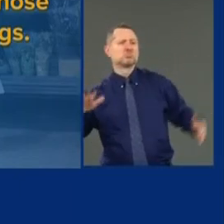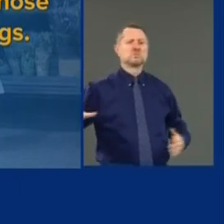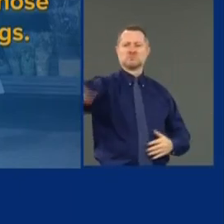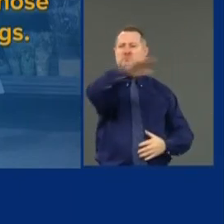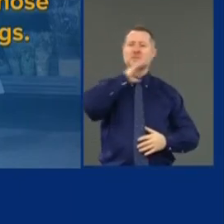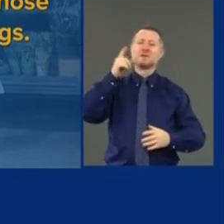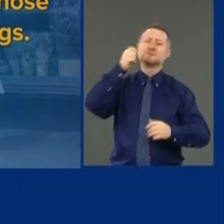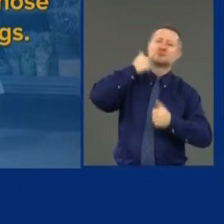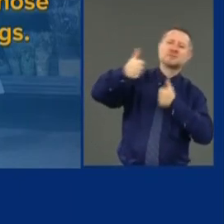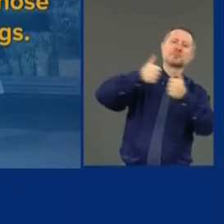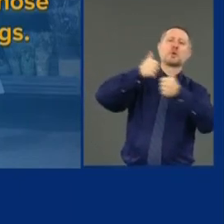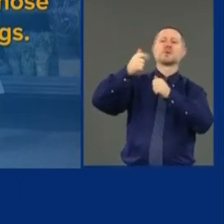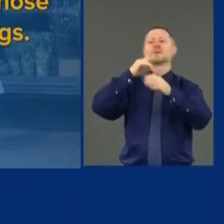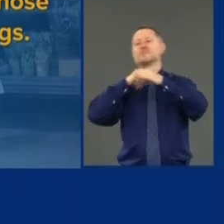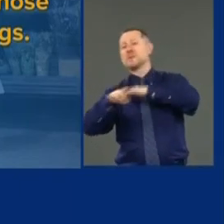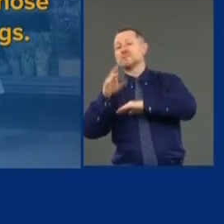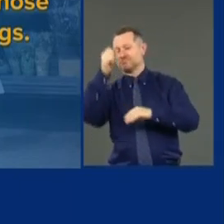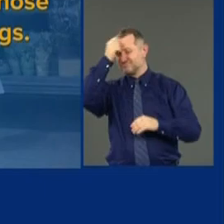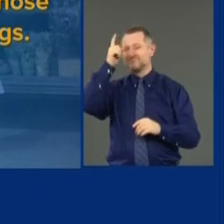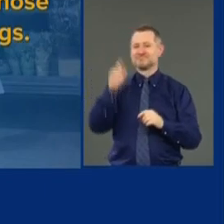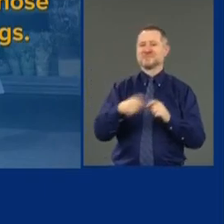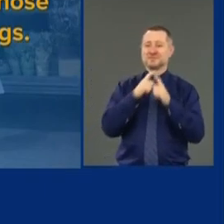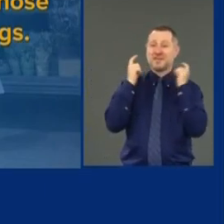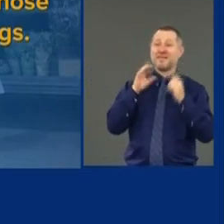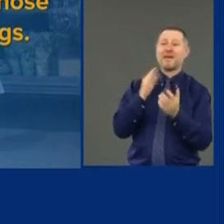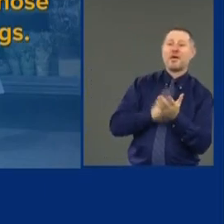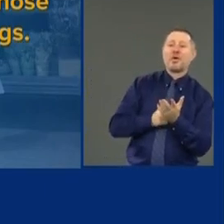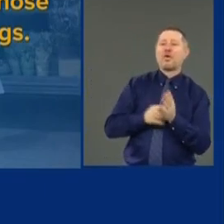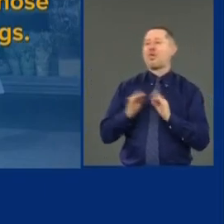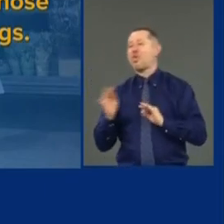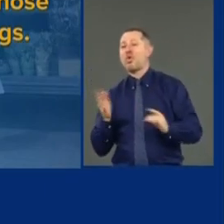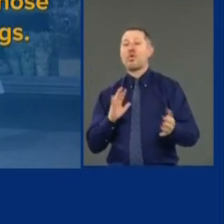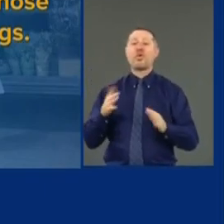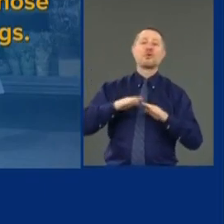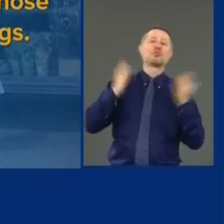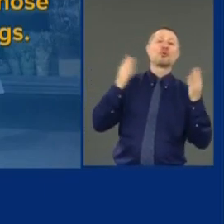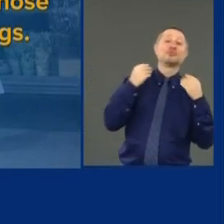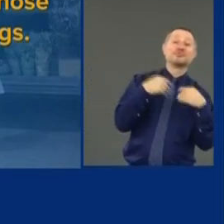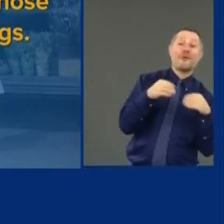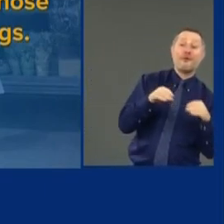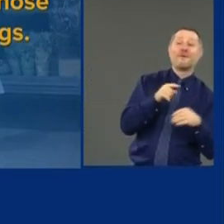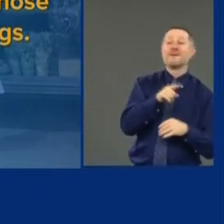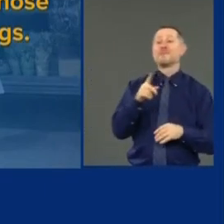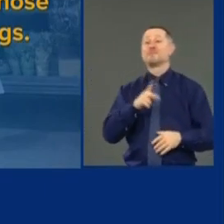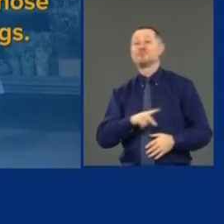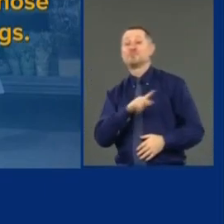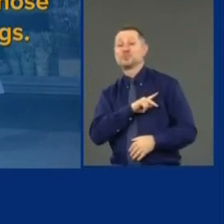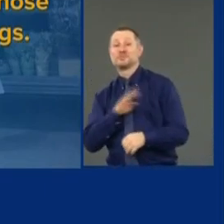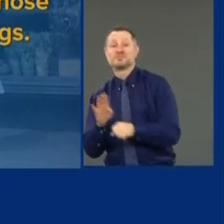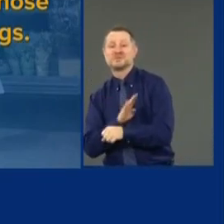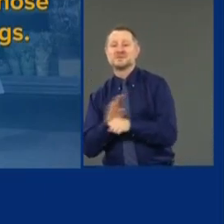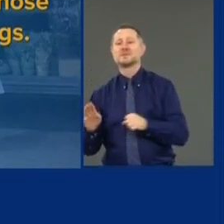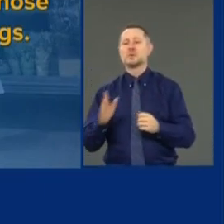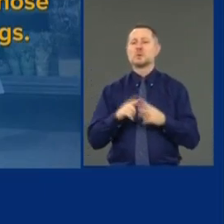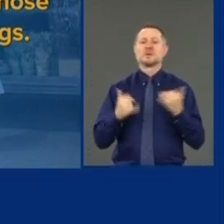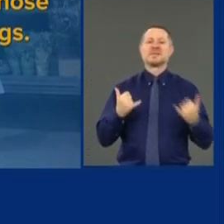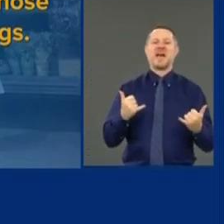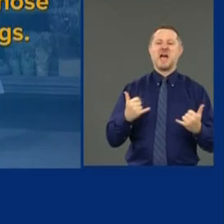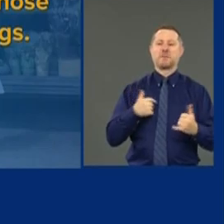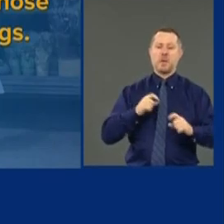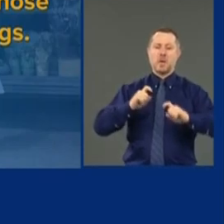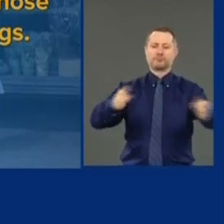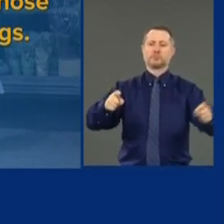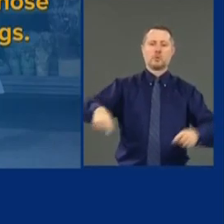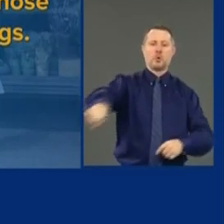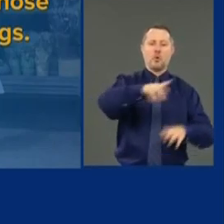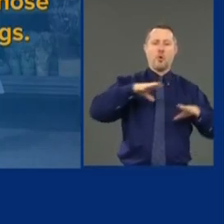But when we're talking about reopening stores and places of business, we're giving the store owners the